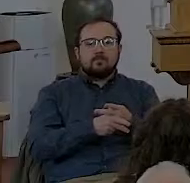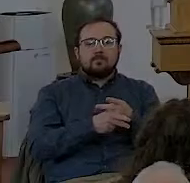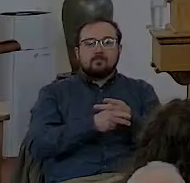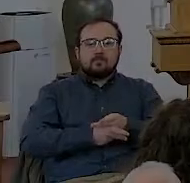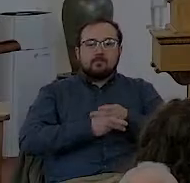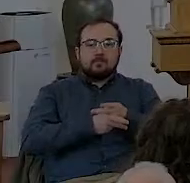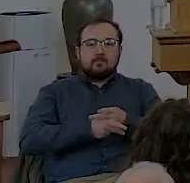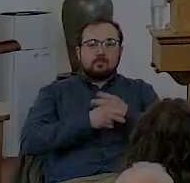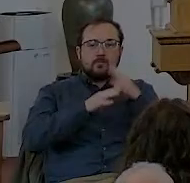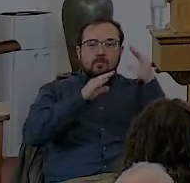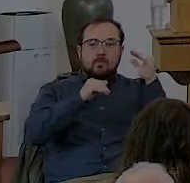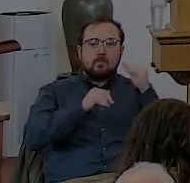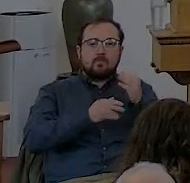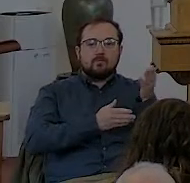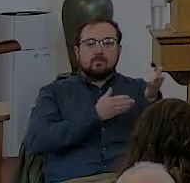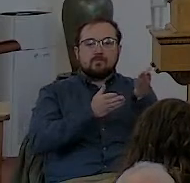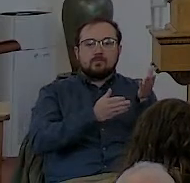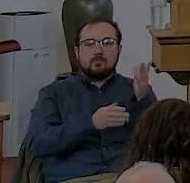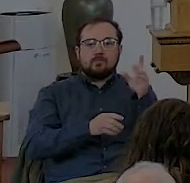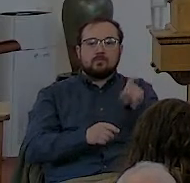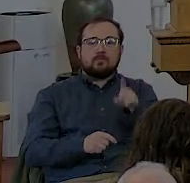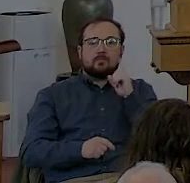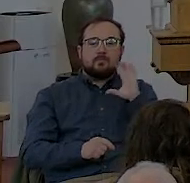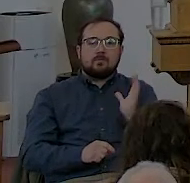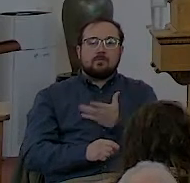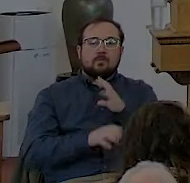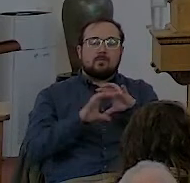and serve the needs of our world.